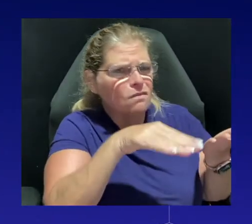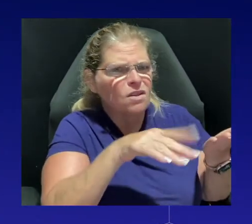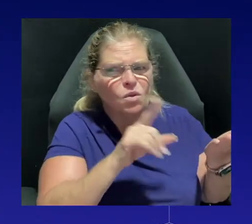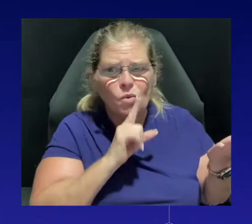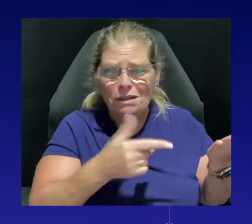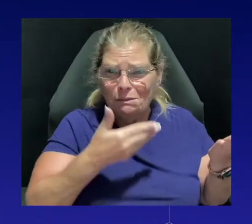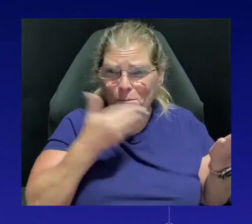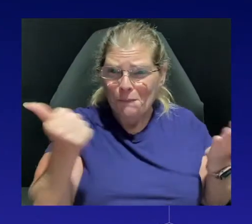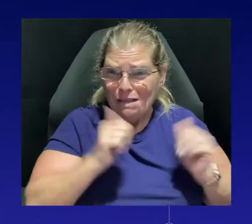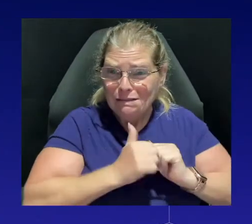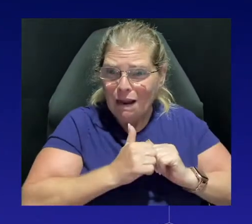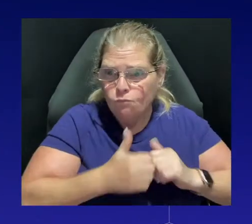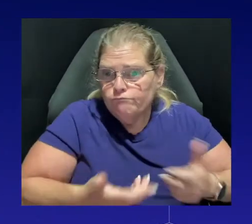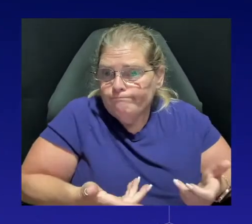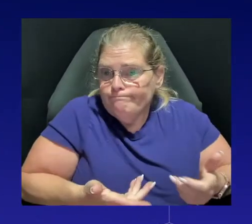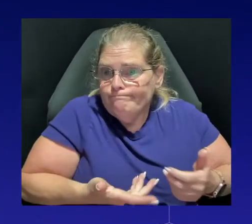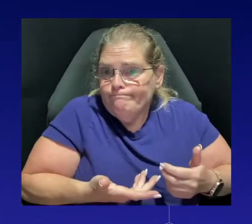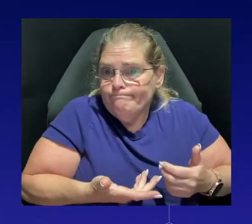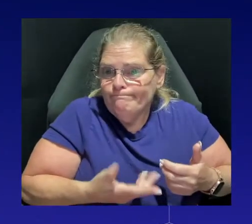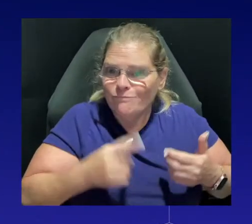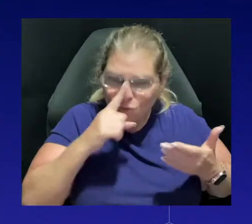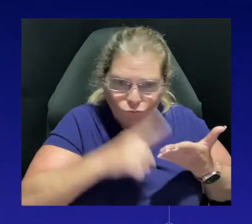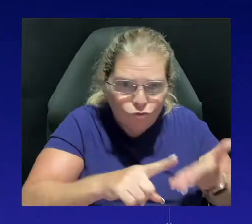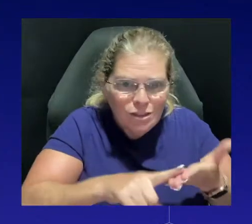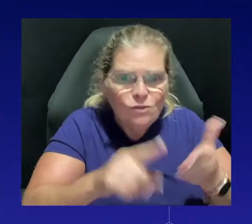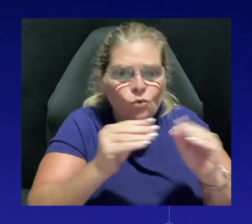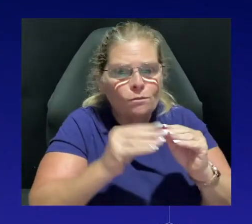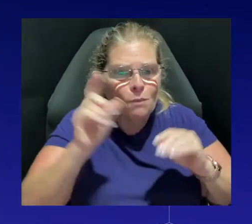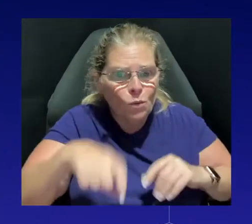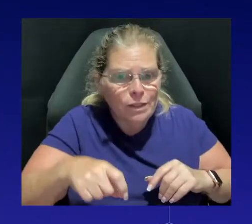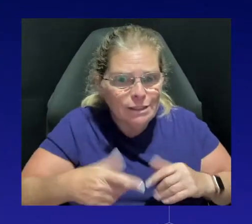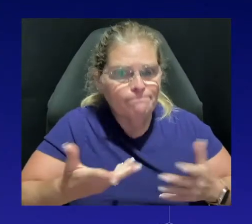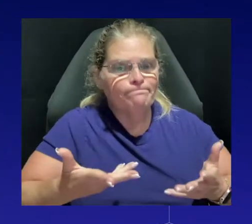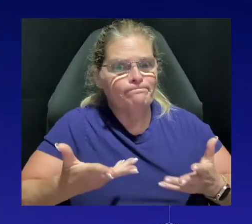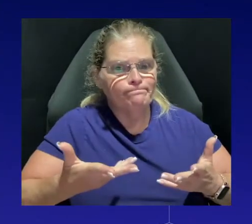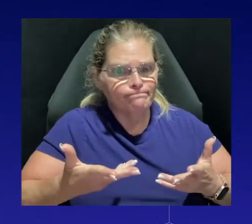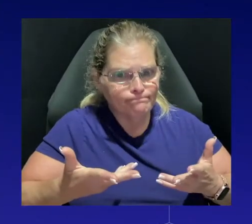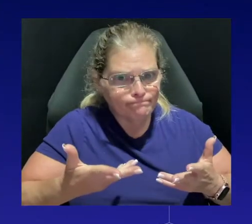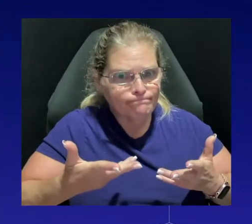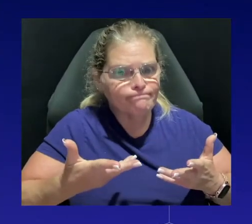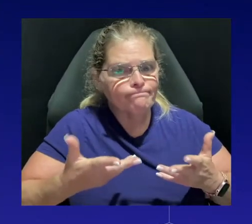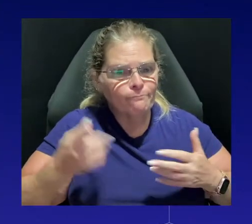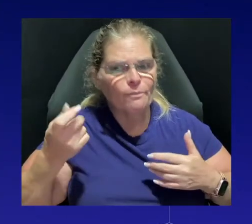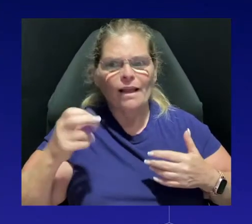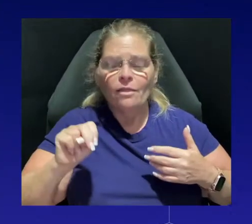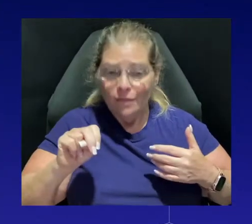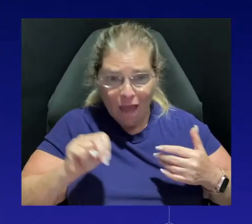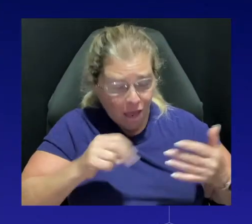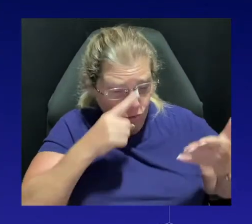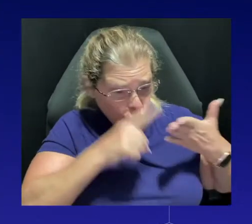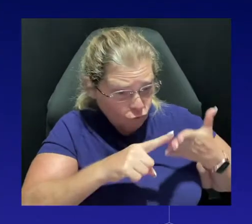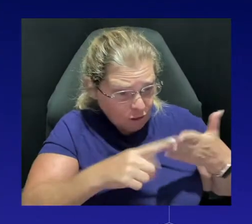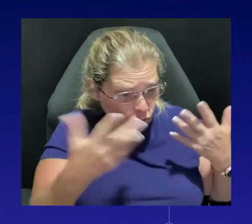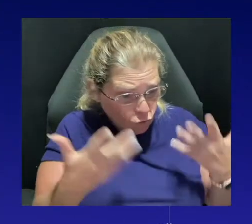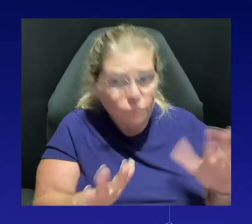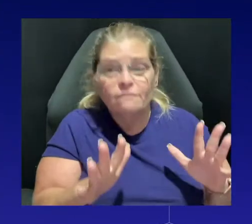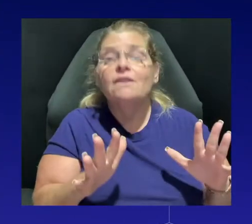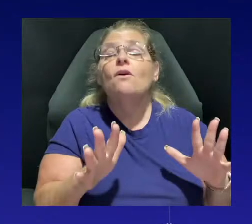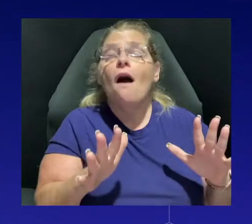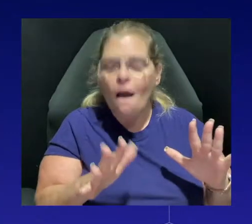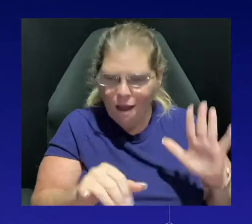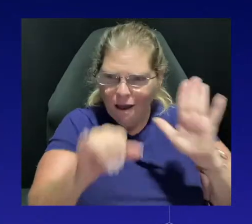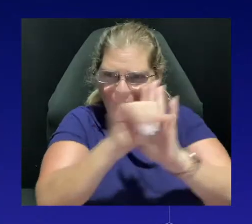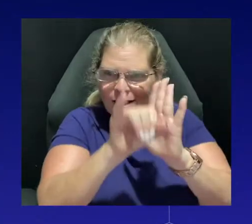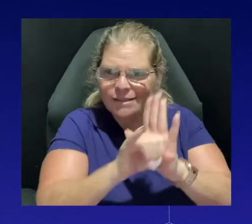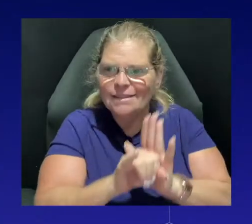do it. We have to do some research about this in order then to identify how we can influence that.